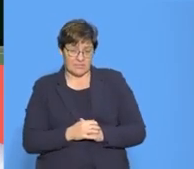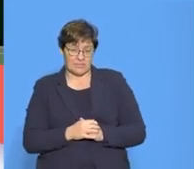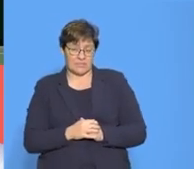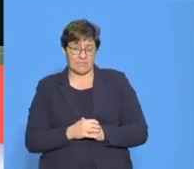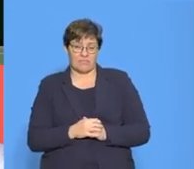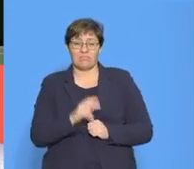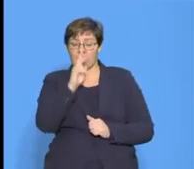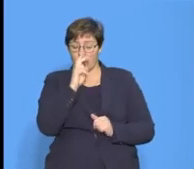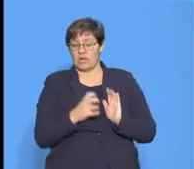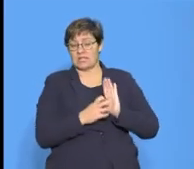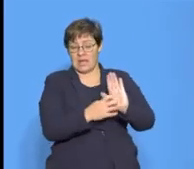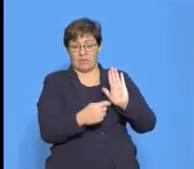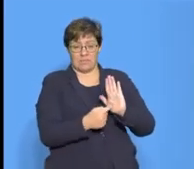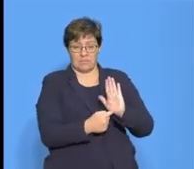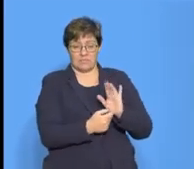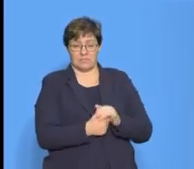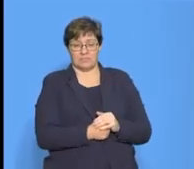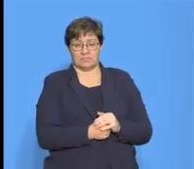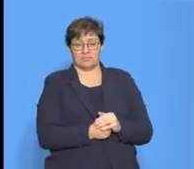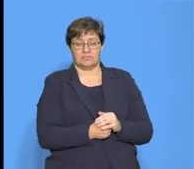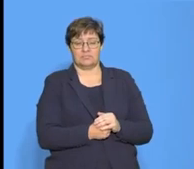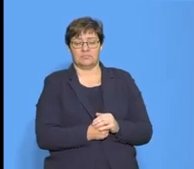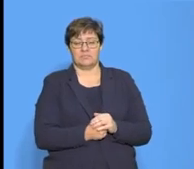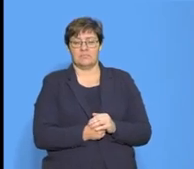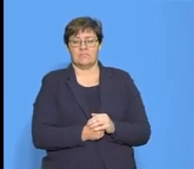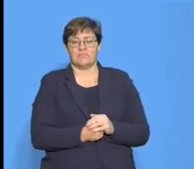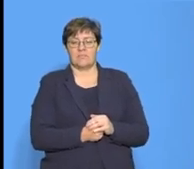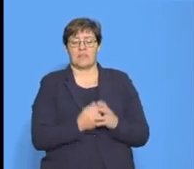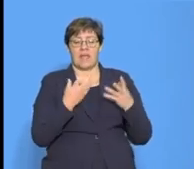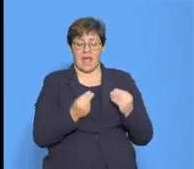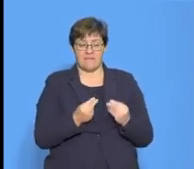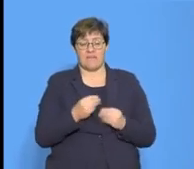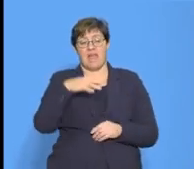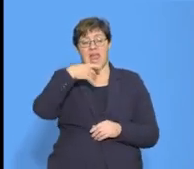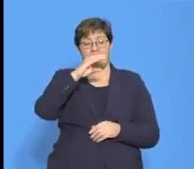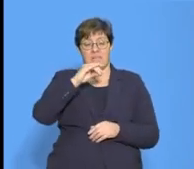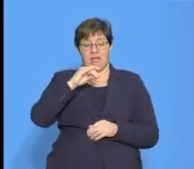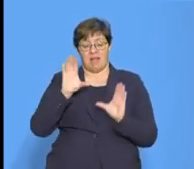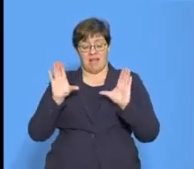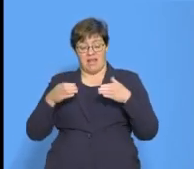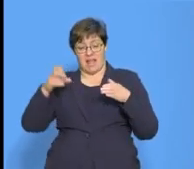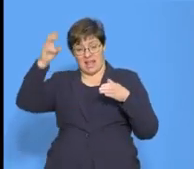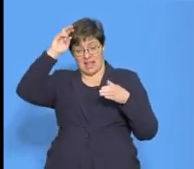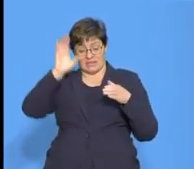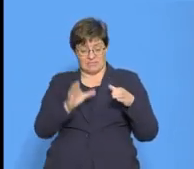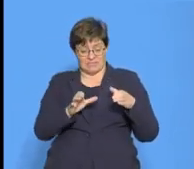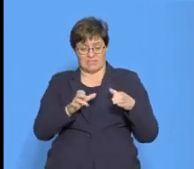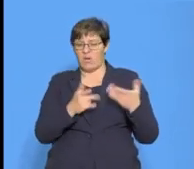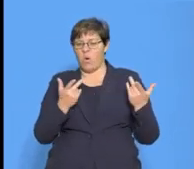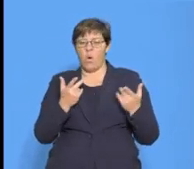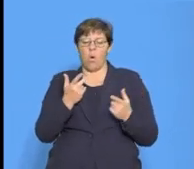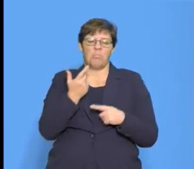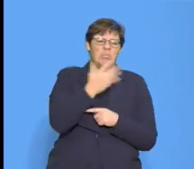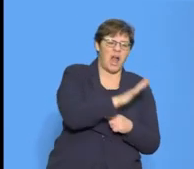All right, so let's have a look at this diagram here. And we see, so we have the animal kingdom as opposed to the